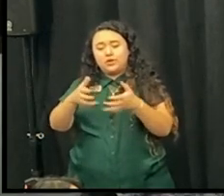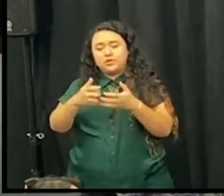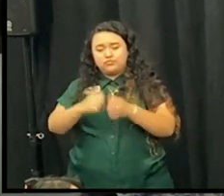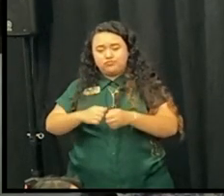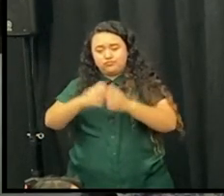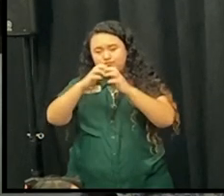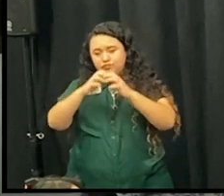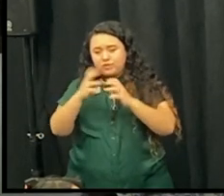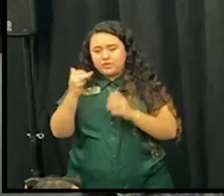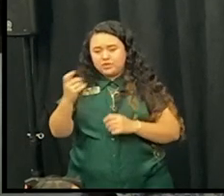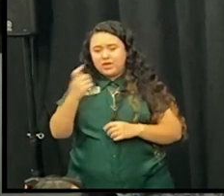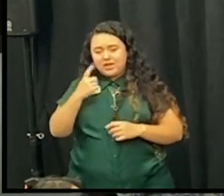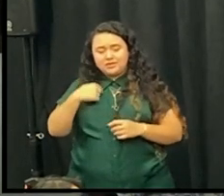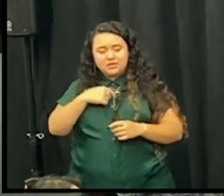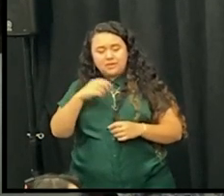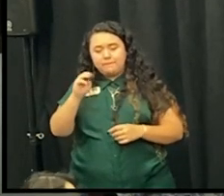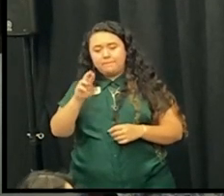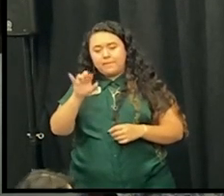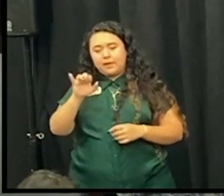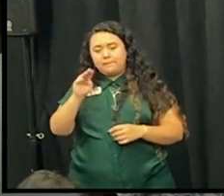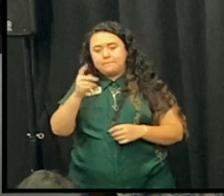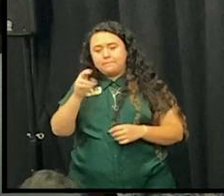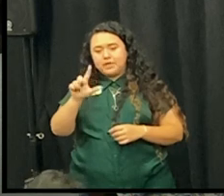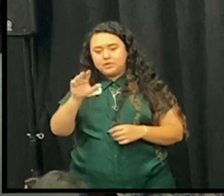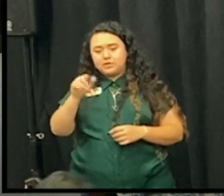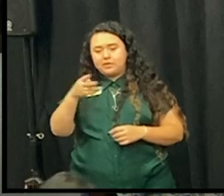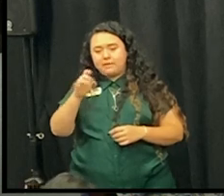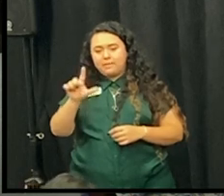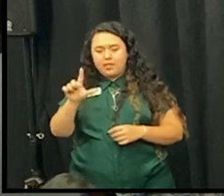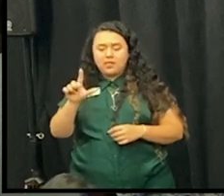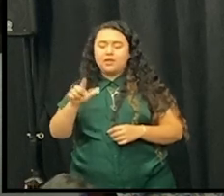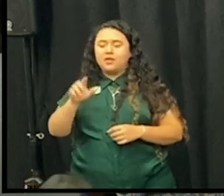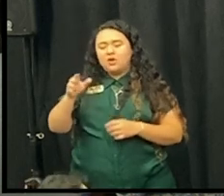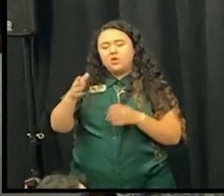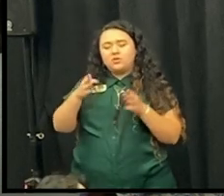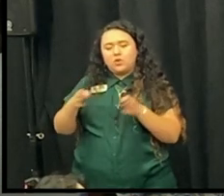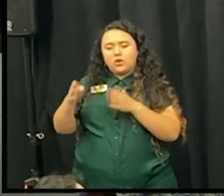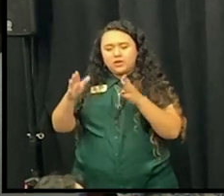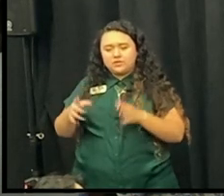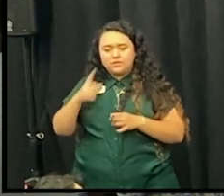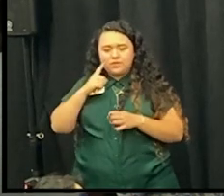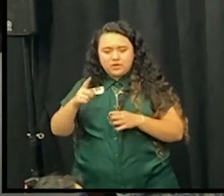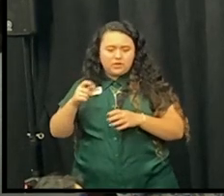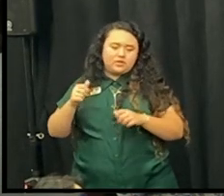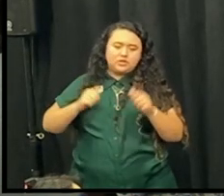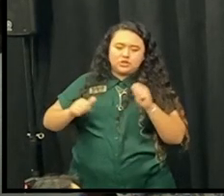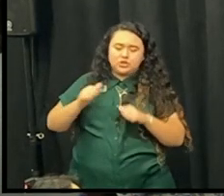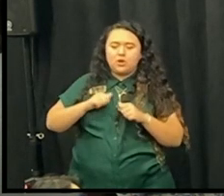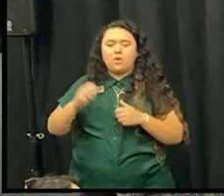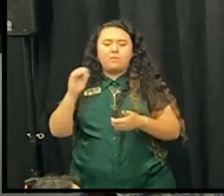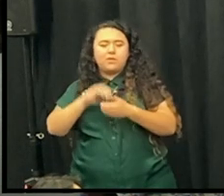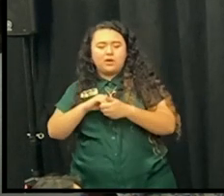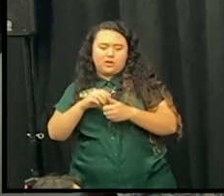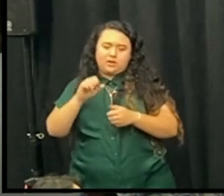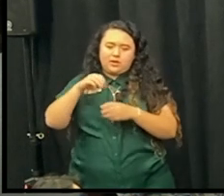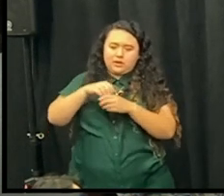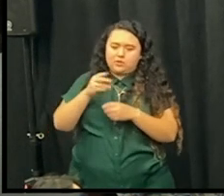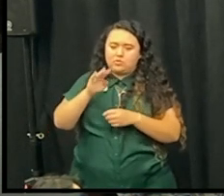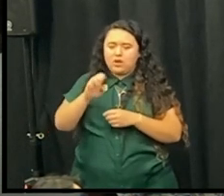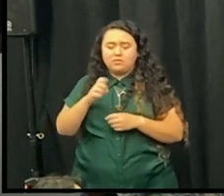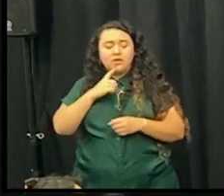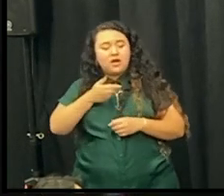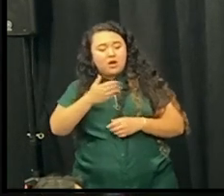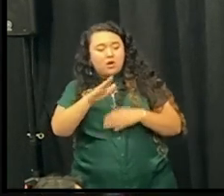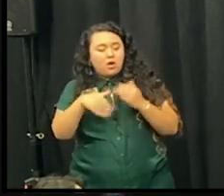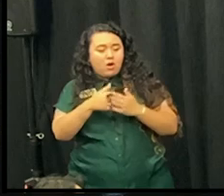asked us, Mary-Mitchell Campbell is the orchestrator of that show, and she's one of my partners in crime and many things, she said, I would like you to hire an all-female